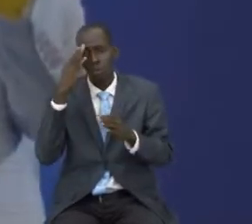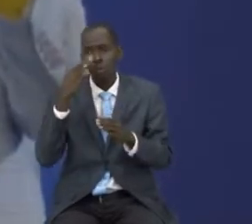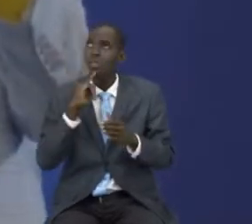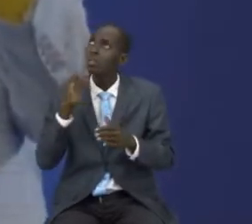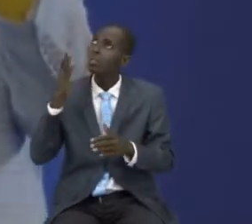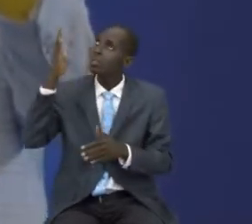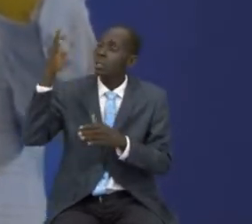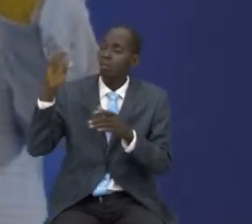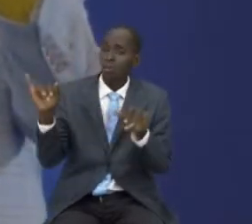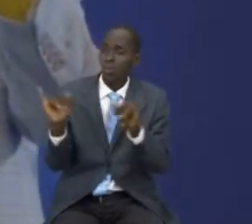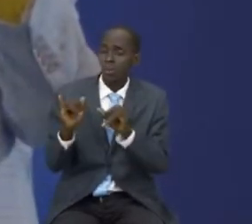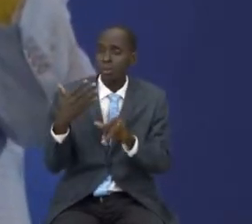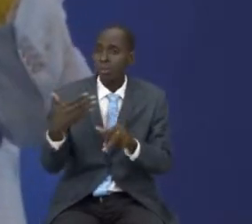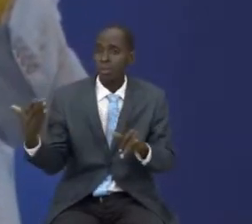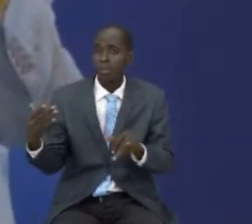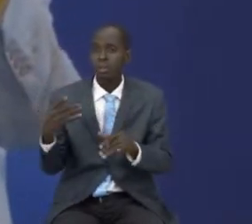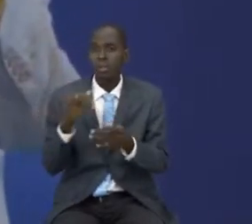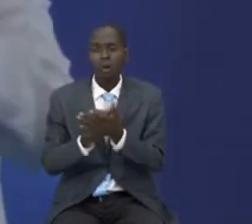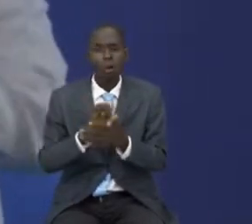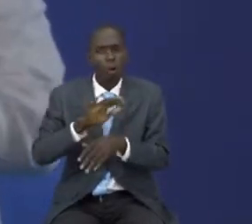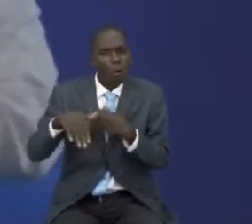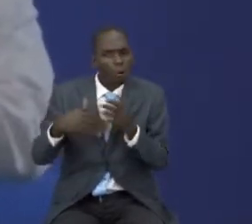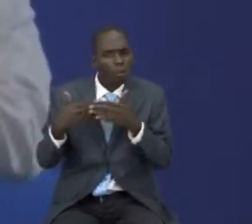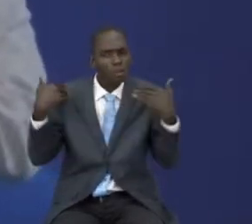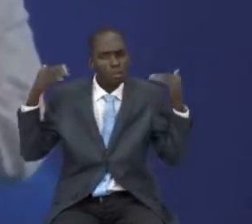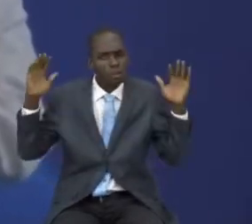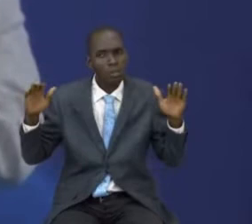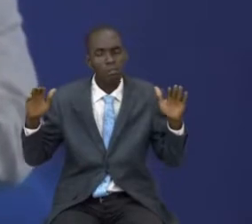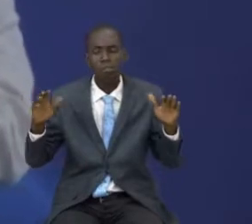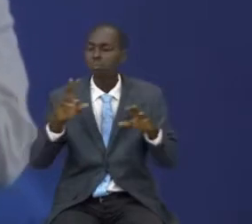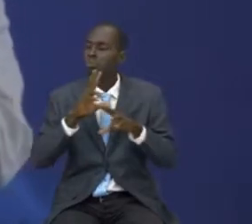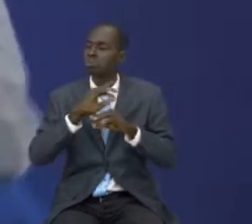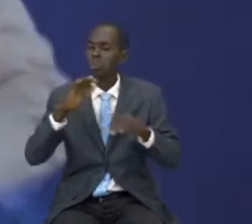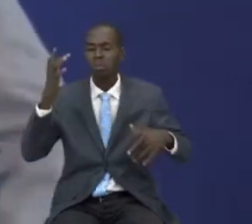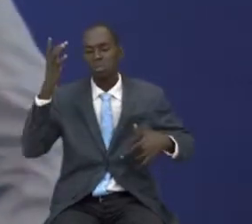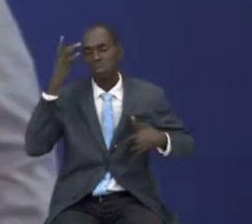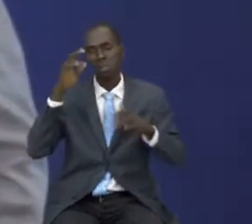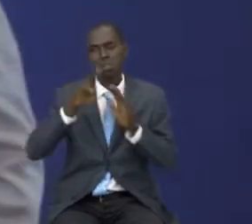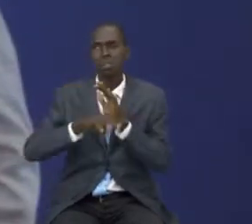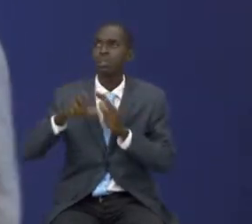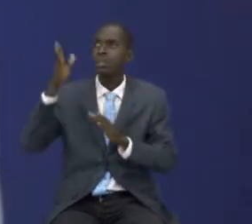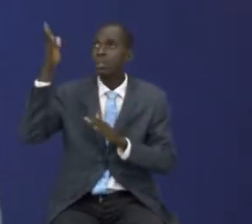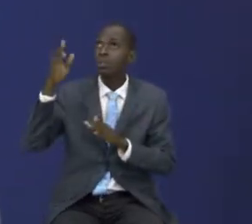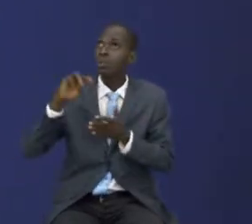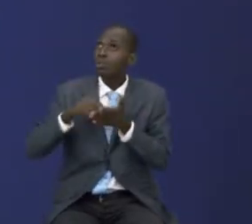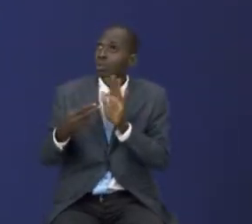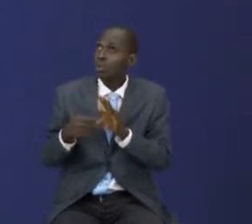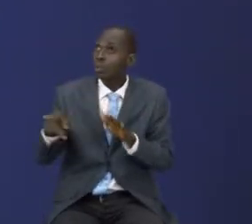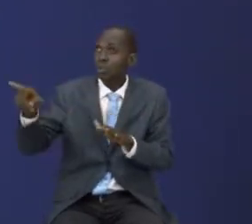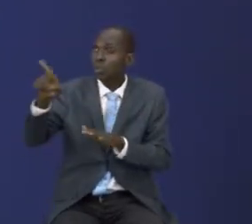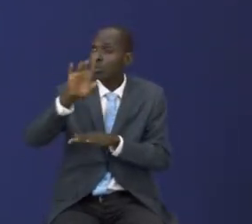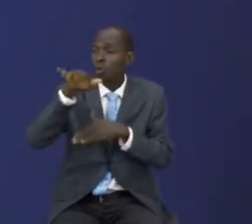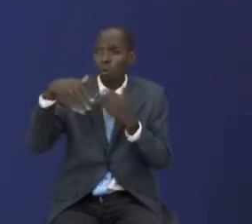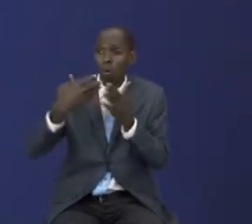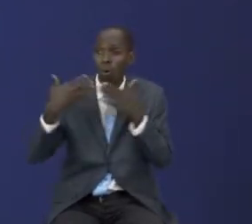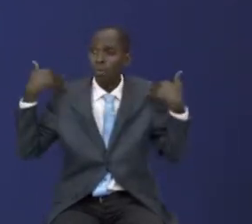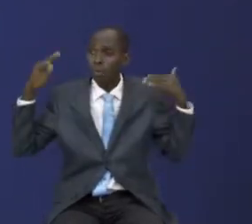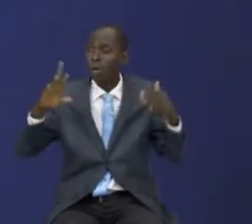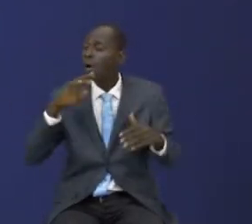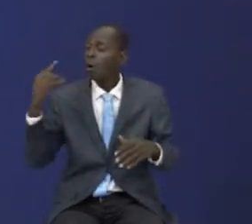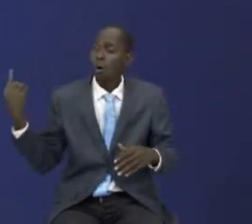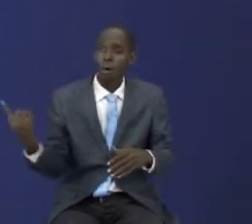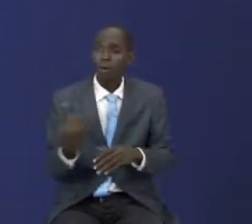the angels in heaven, there's no sickness. Do you mean that you're always well? He